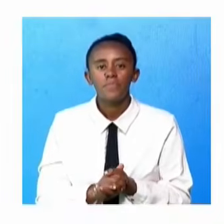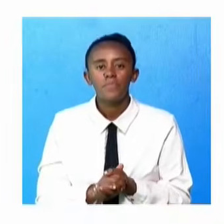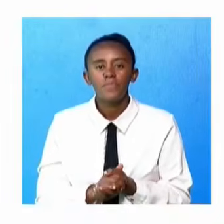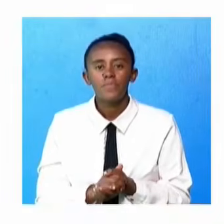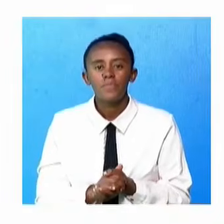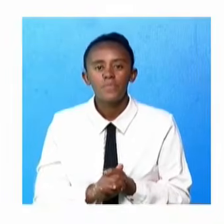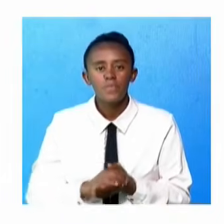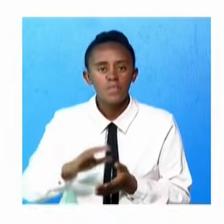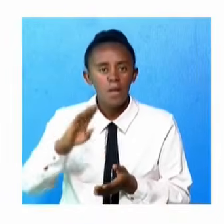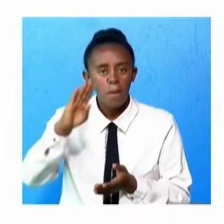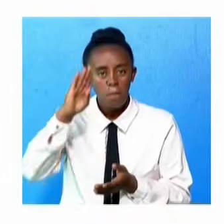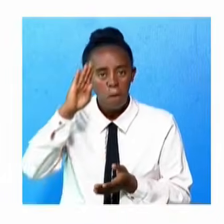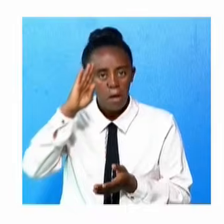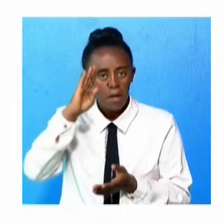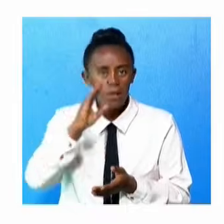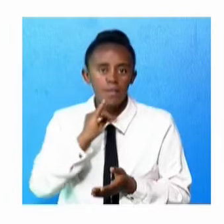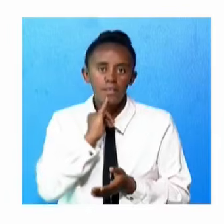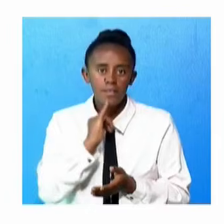Bagala